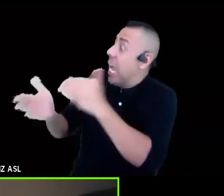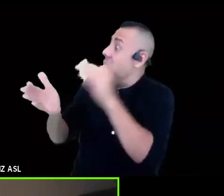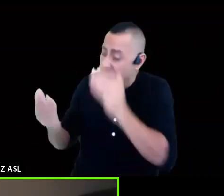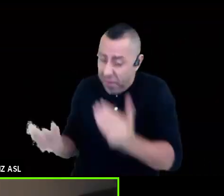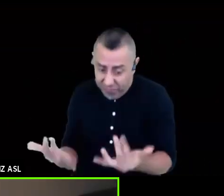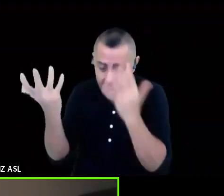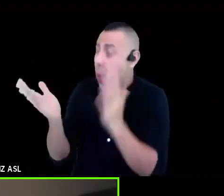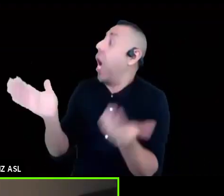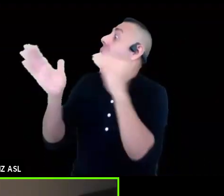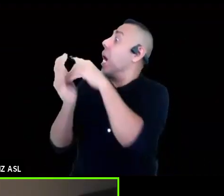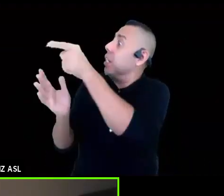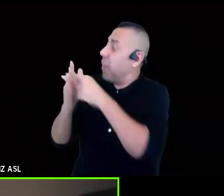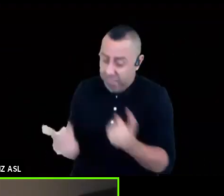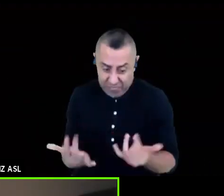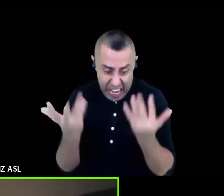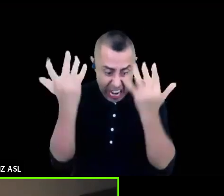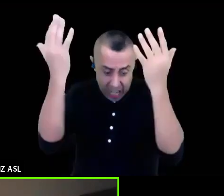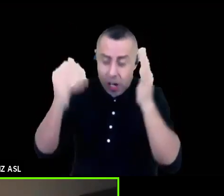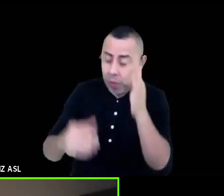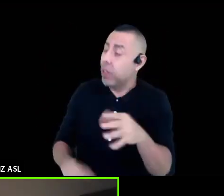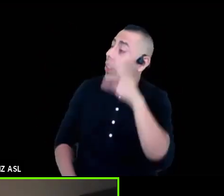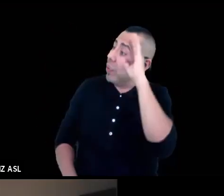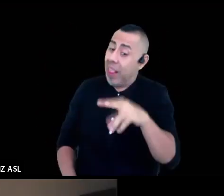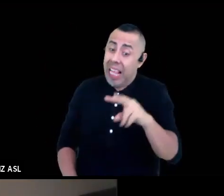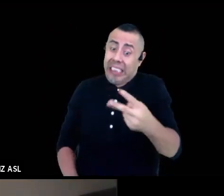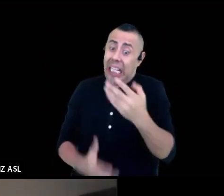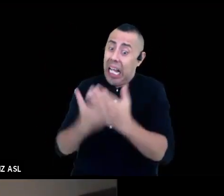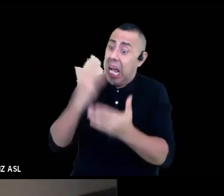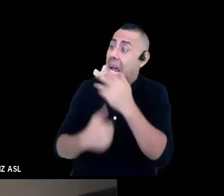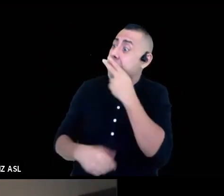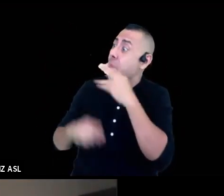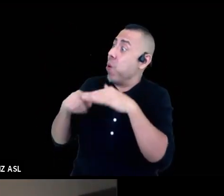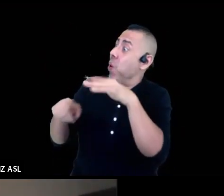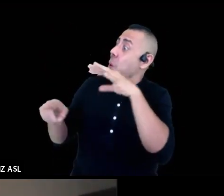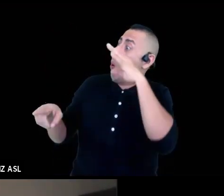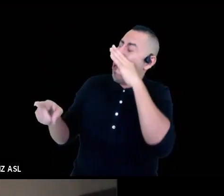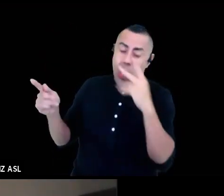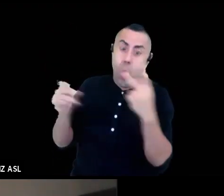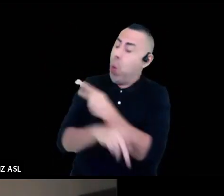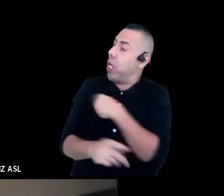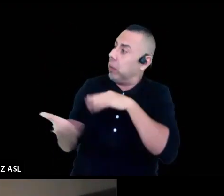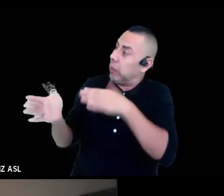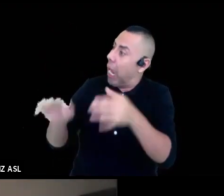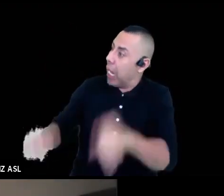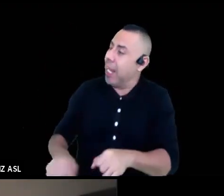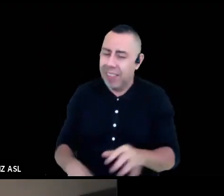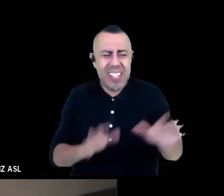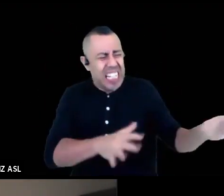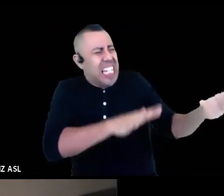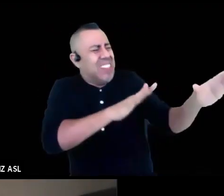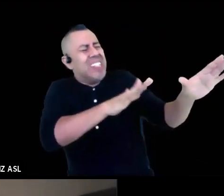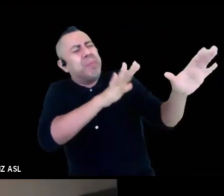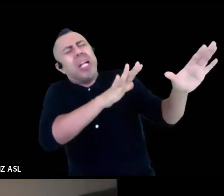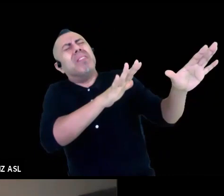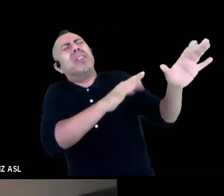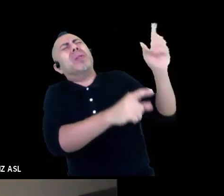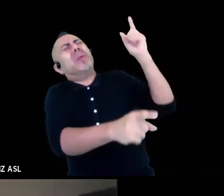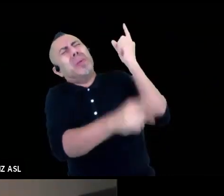it's bad for your health! Secondhand smoke is even deadlier! Okay, you're right, all right? You're right, so shut the fuck